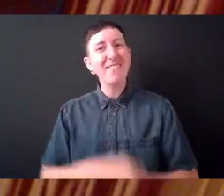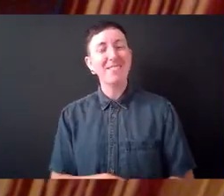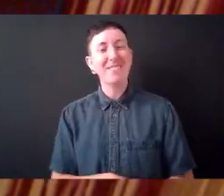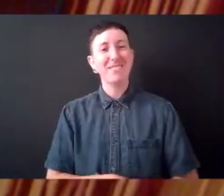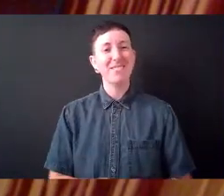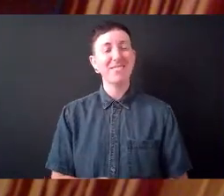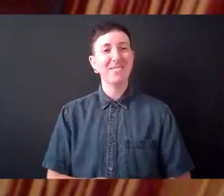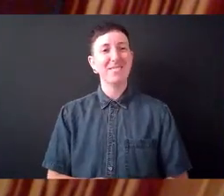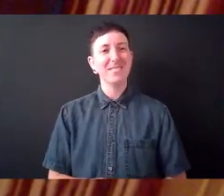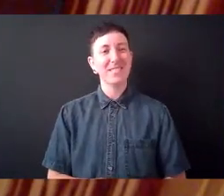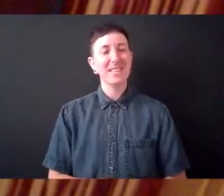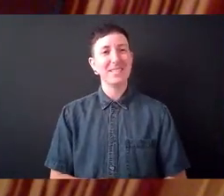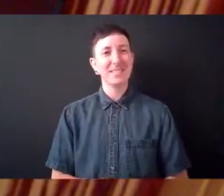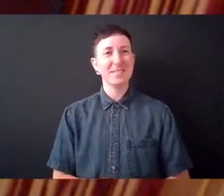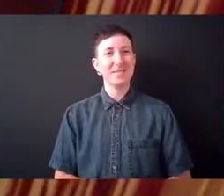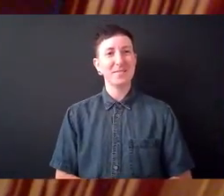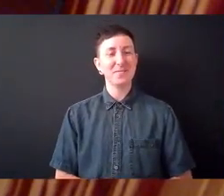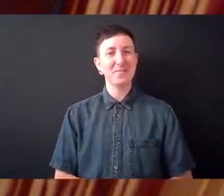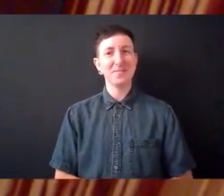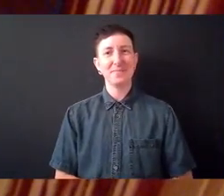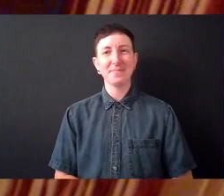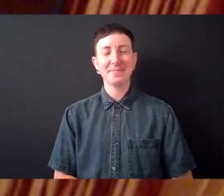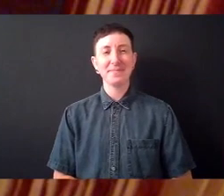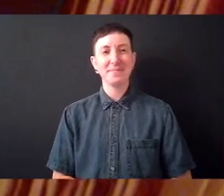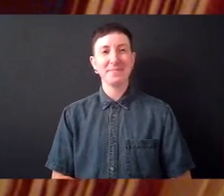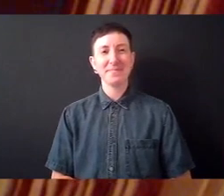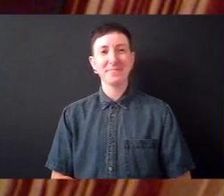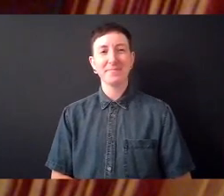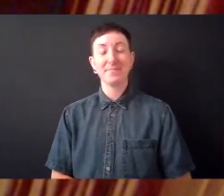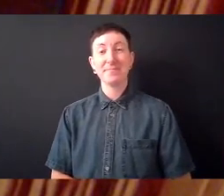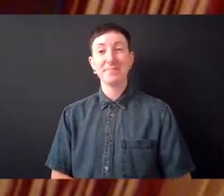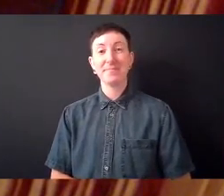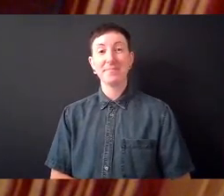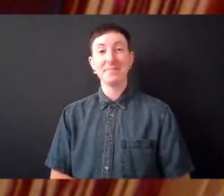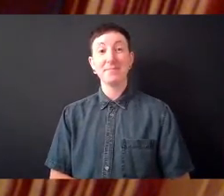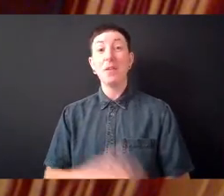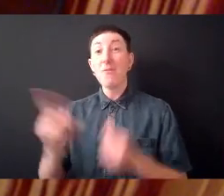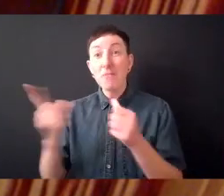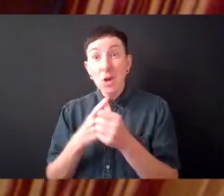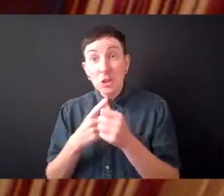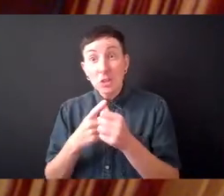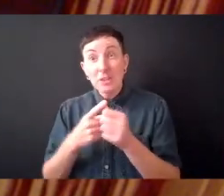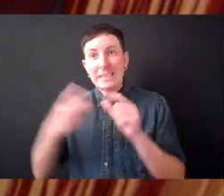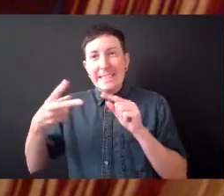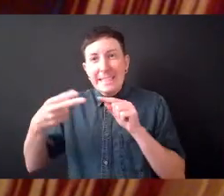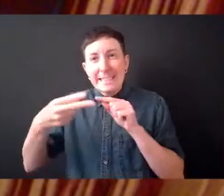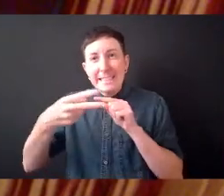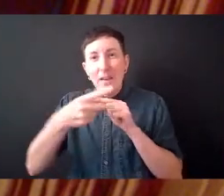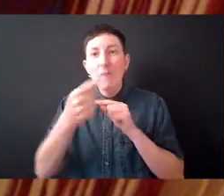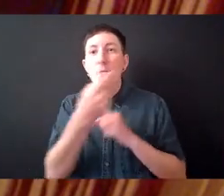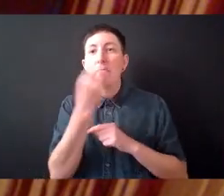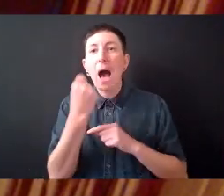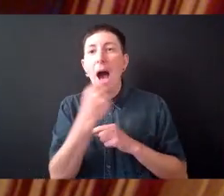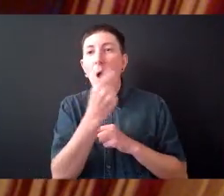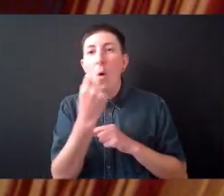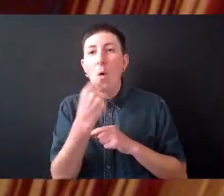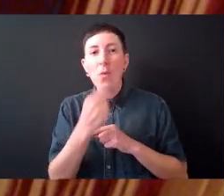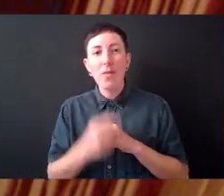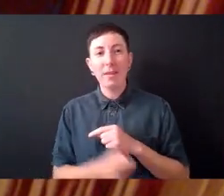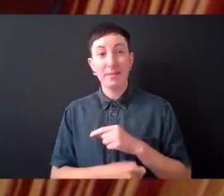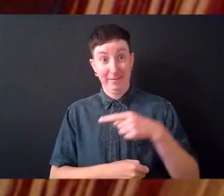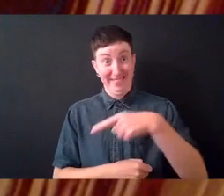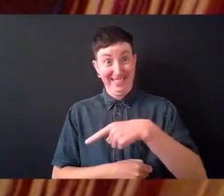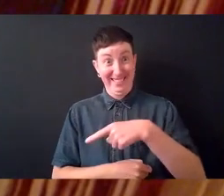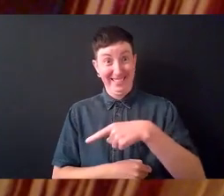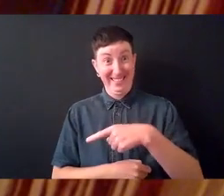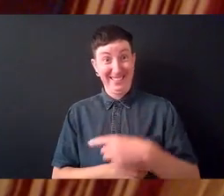is we got to create that beautiful little mouth that this person has right here. So if you see on my mouth, I've filled